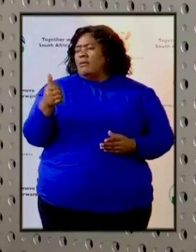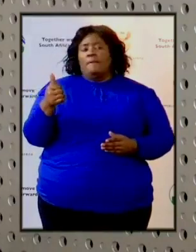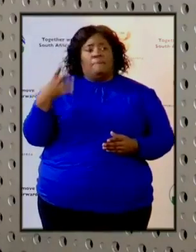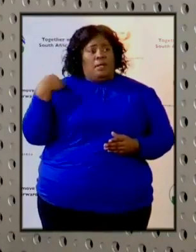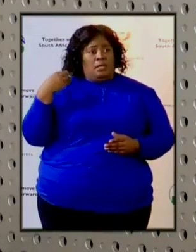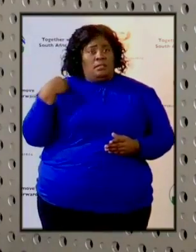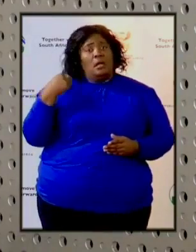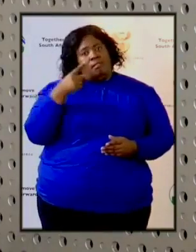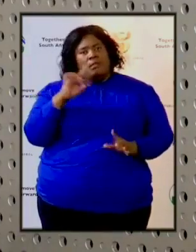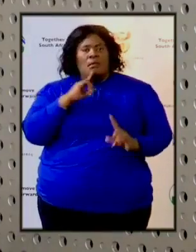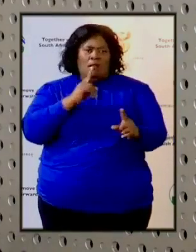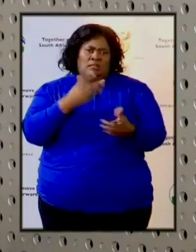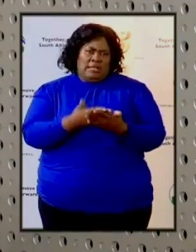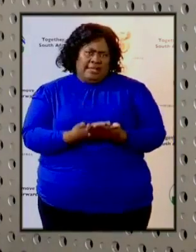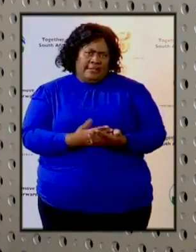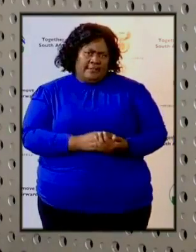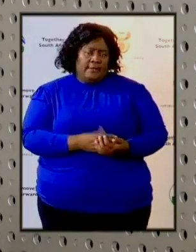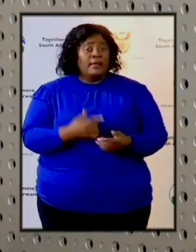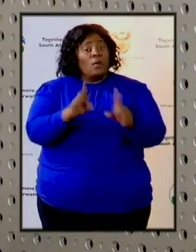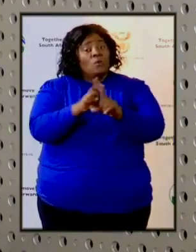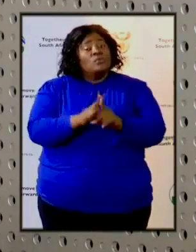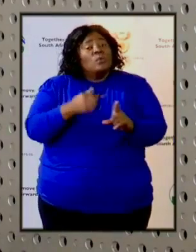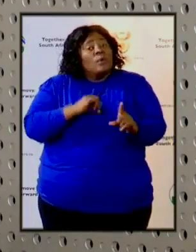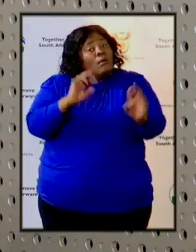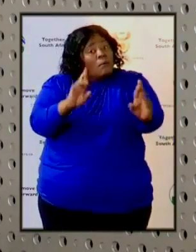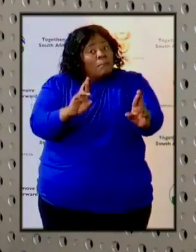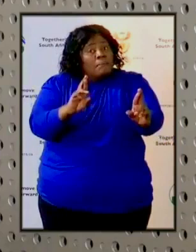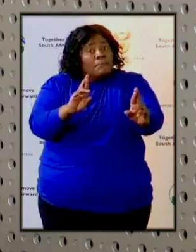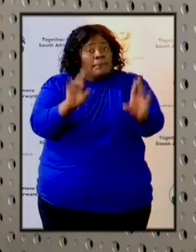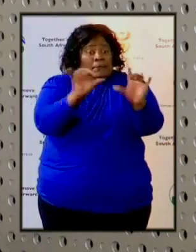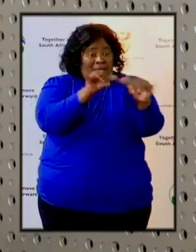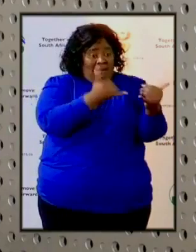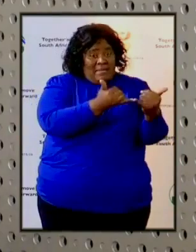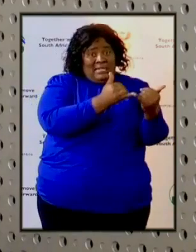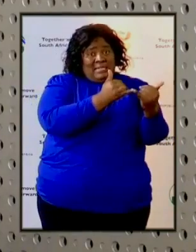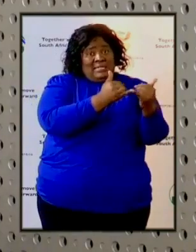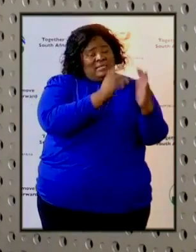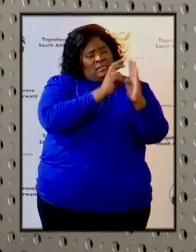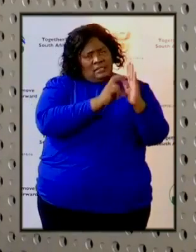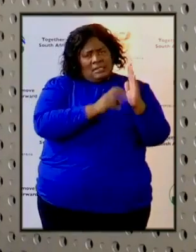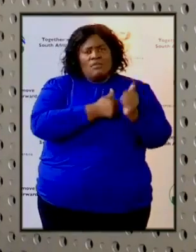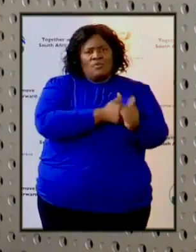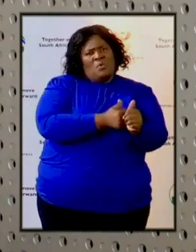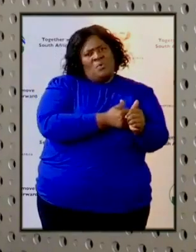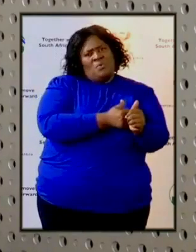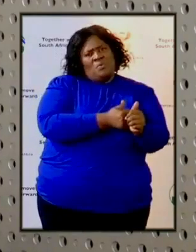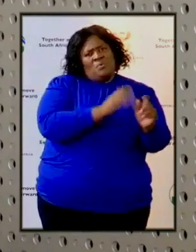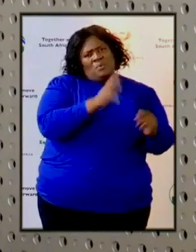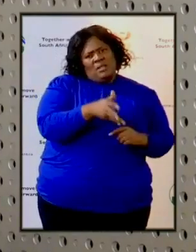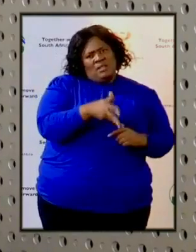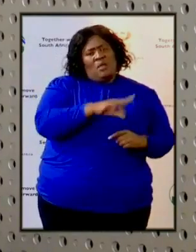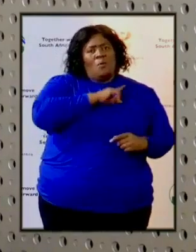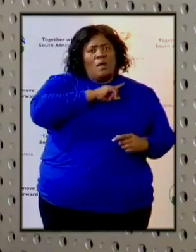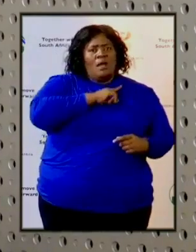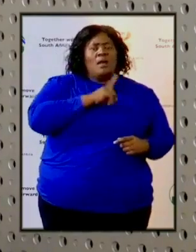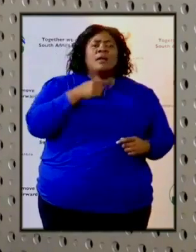And of course, we also hope that companies will follow the directions, because we have said,